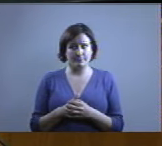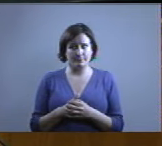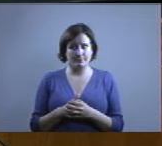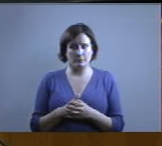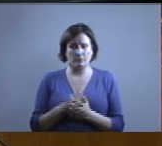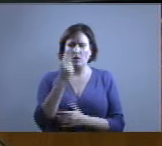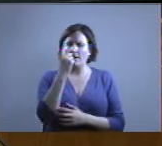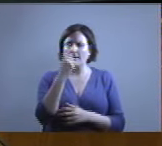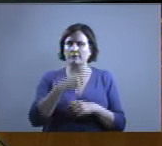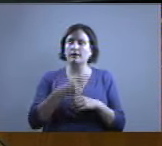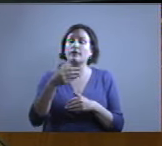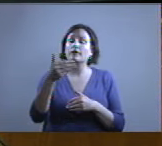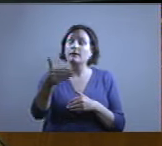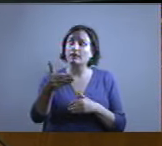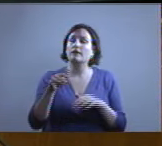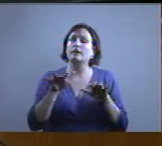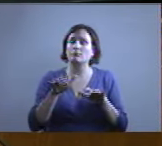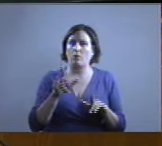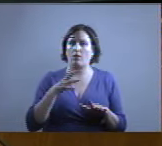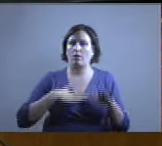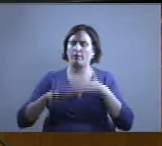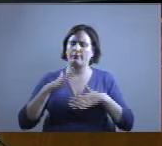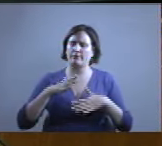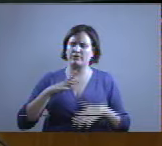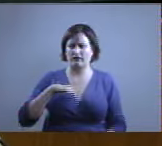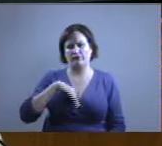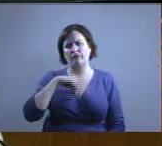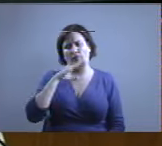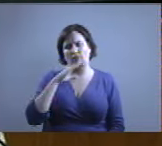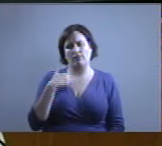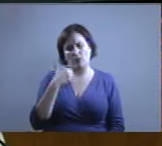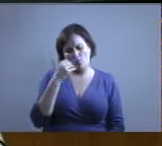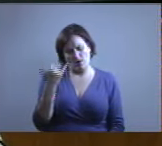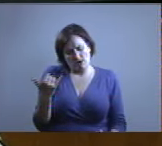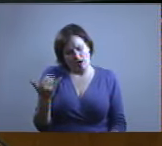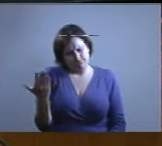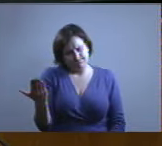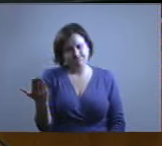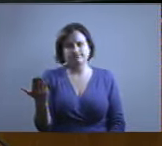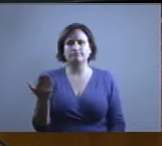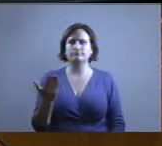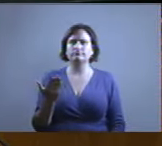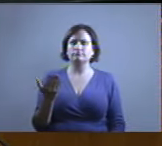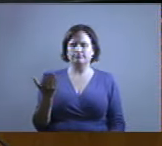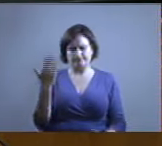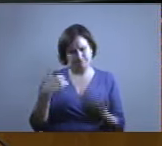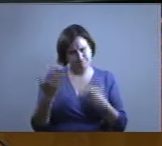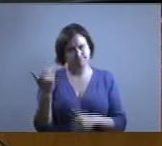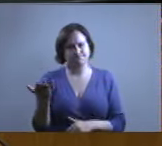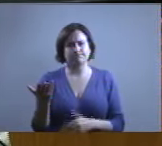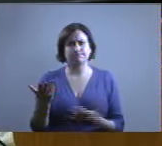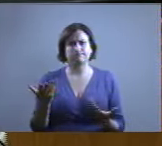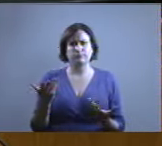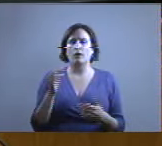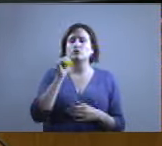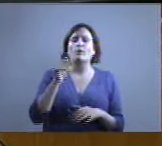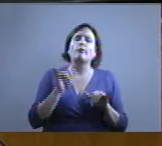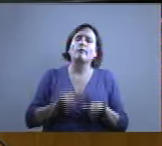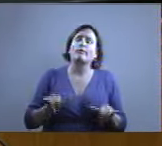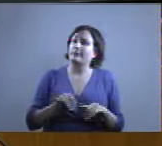are going to run out of patience and demand redress now and not tomorrow. One day it will become so